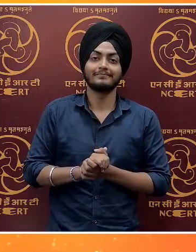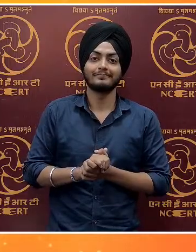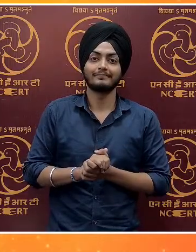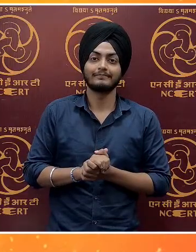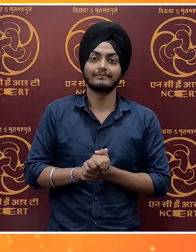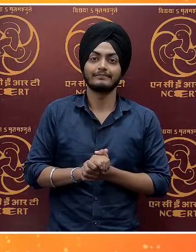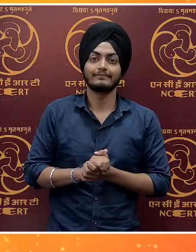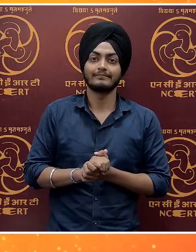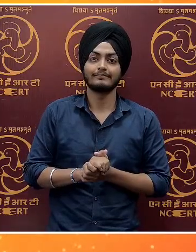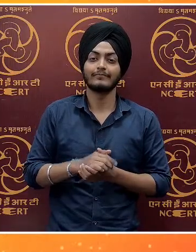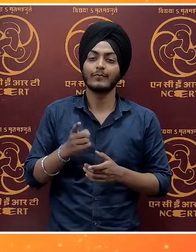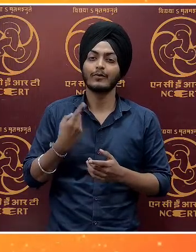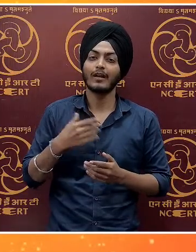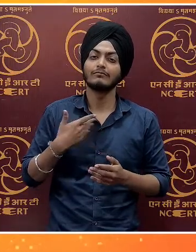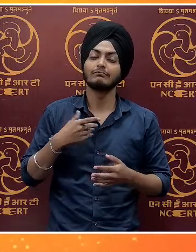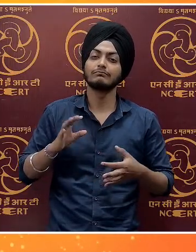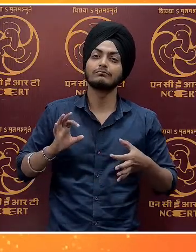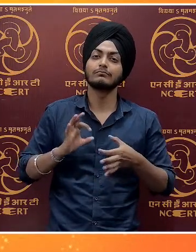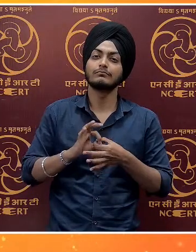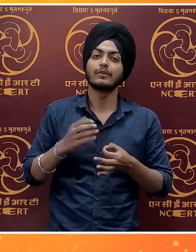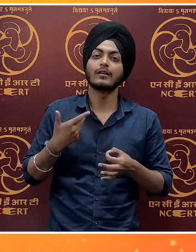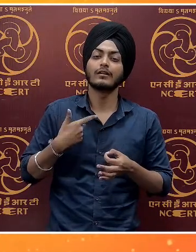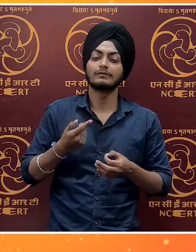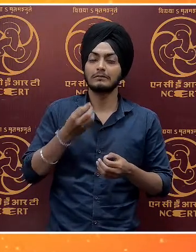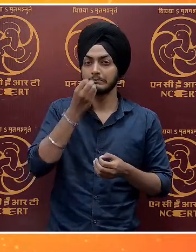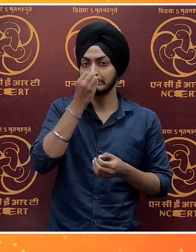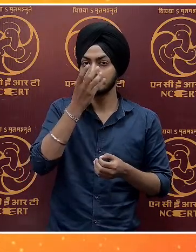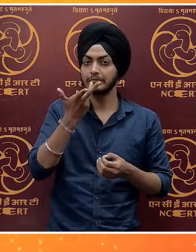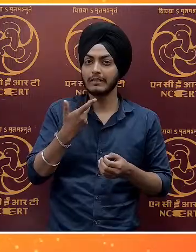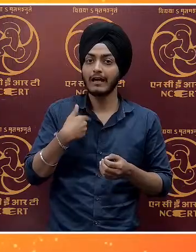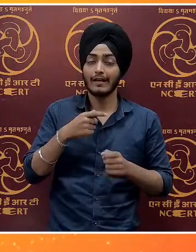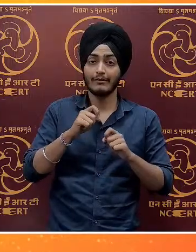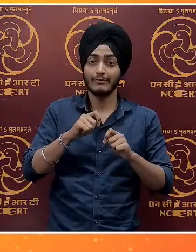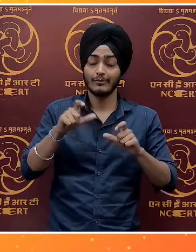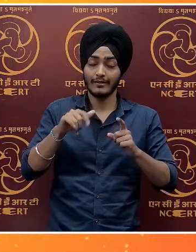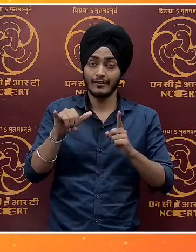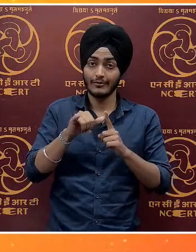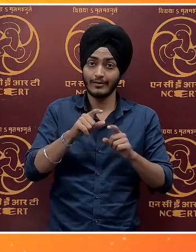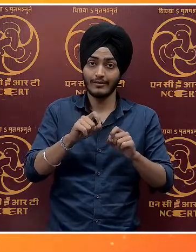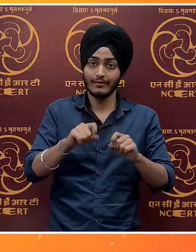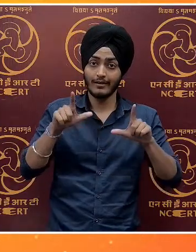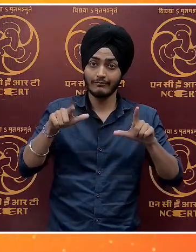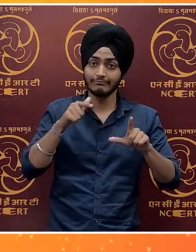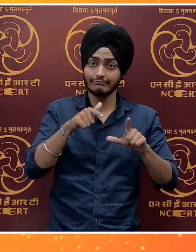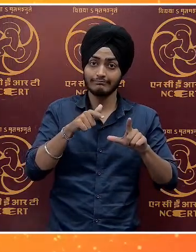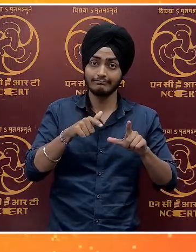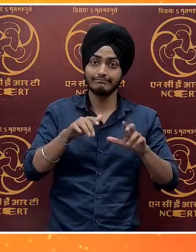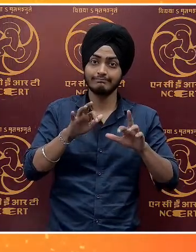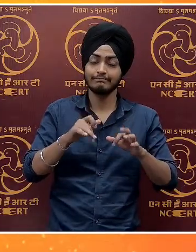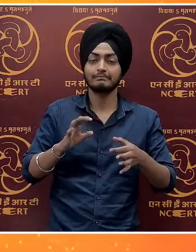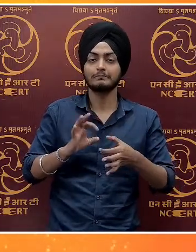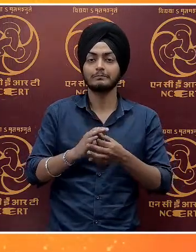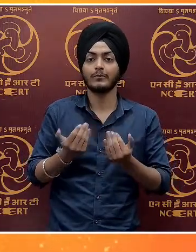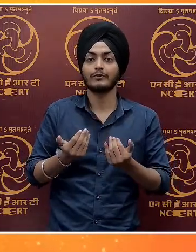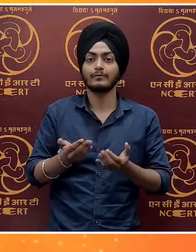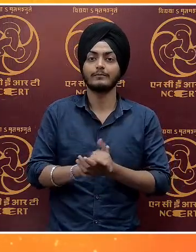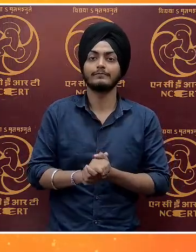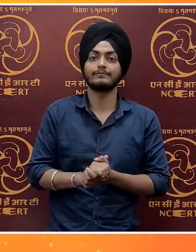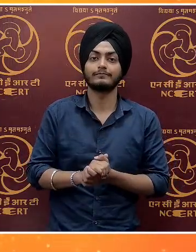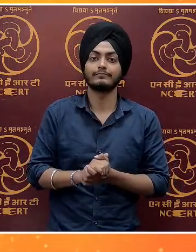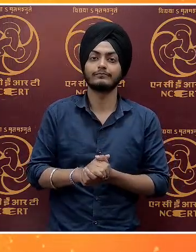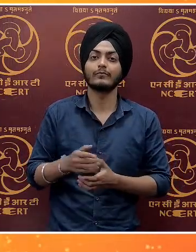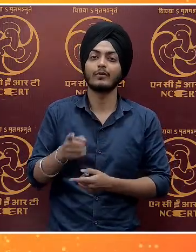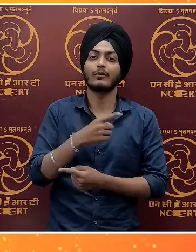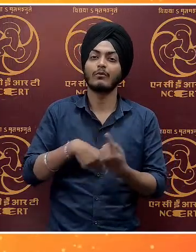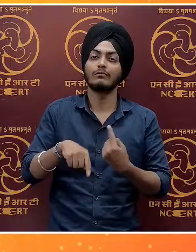dth.class2@cit.nic.in, and you can get in touch with us instantly through our YouTube handle NCERT Official as well. Now, you